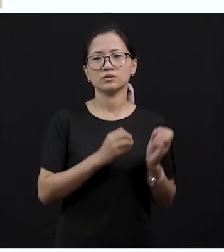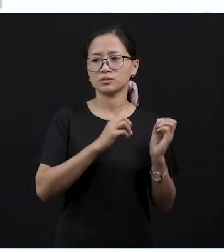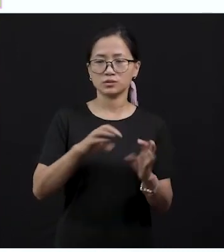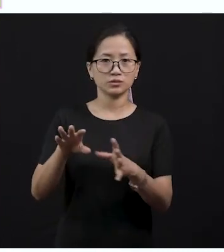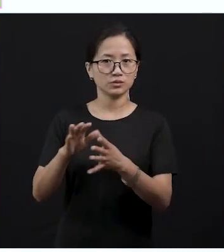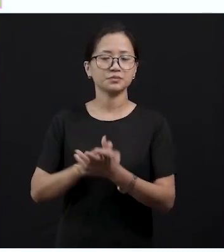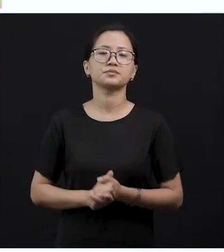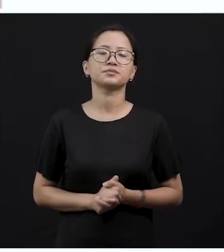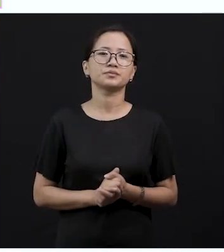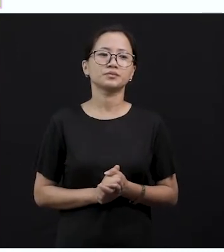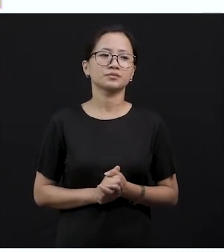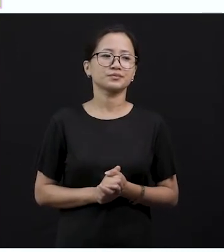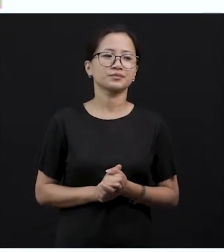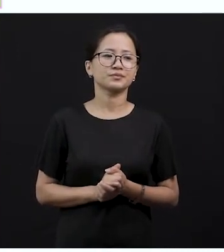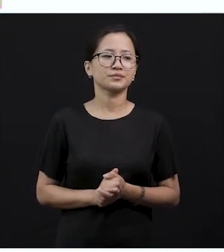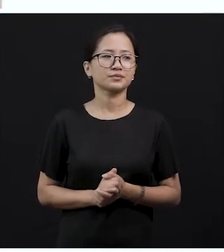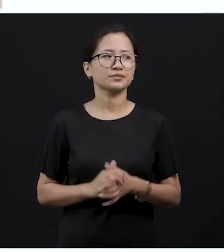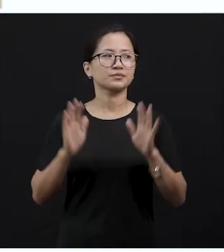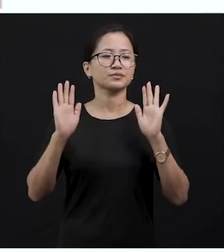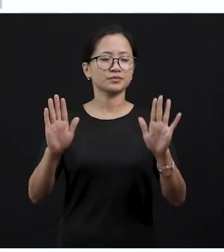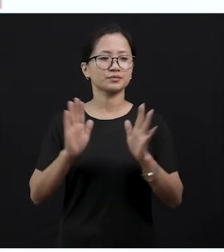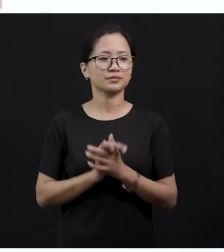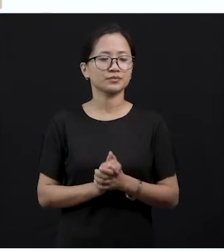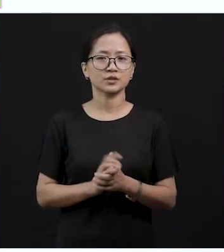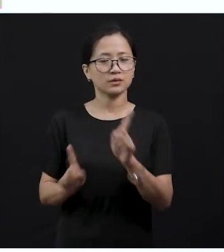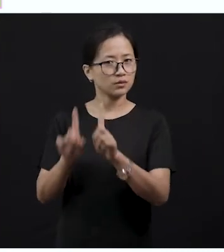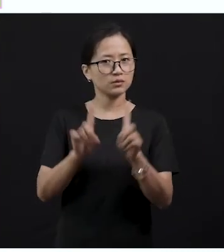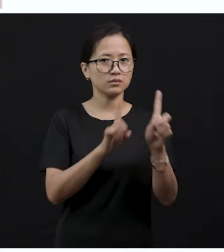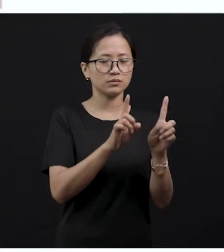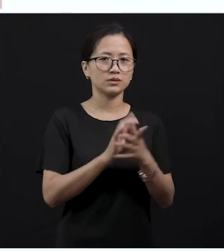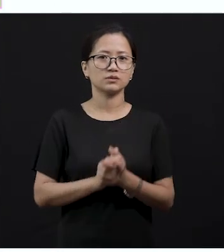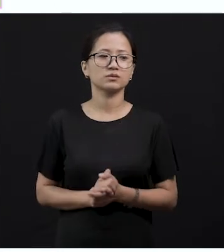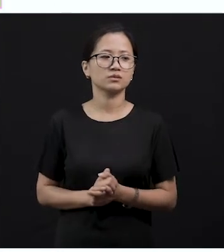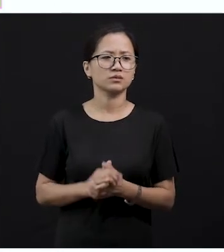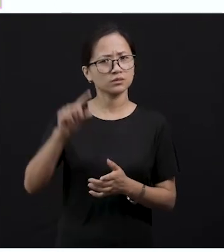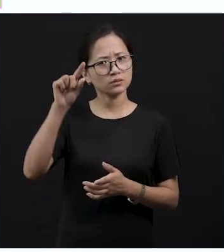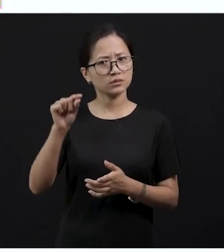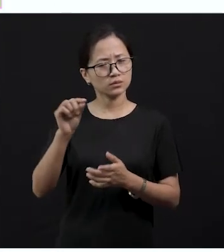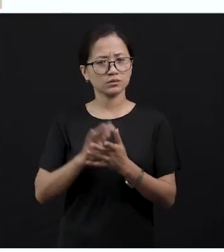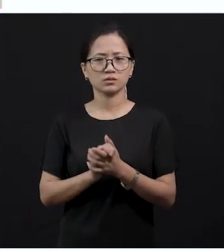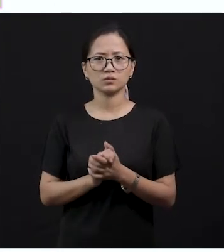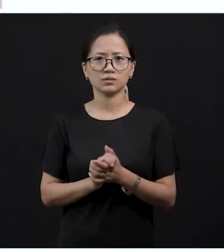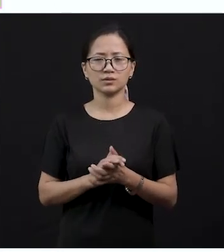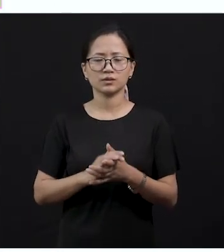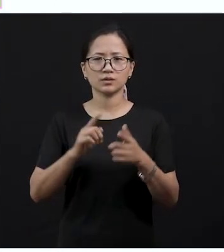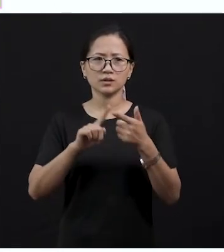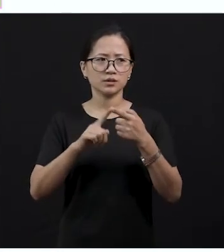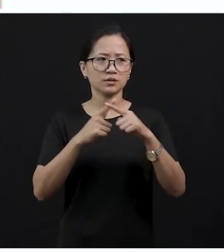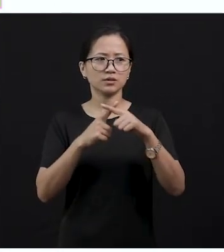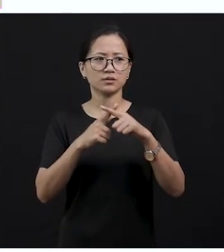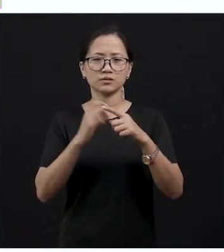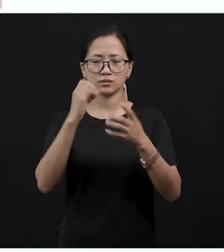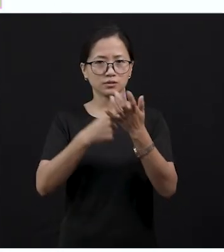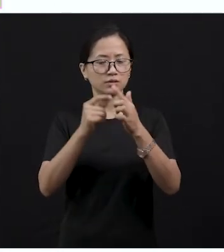is excretion. Then we have plants. do the plants excrete? Have you ever seen